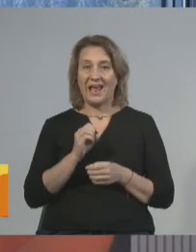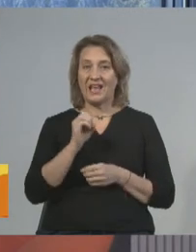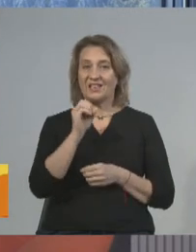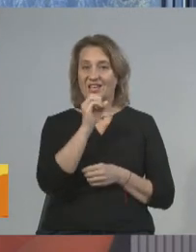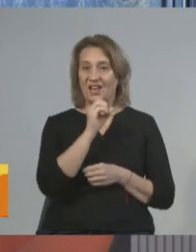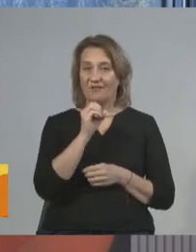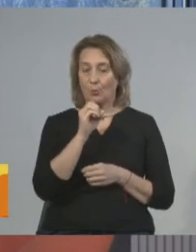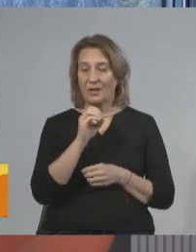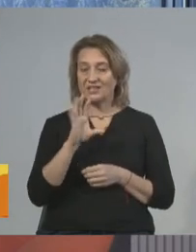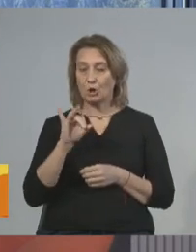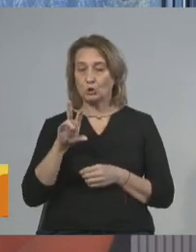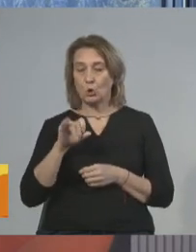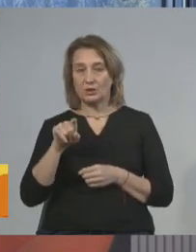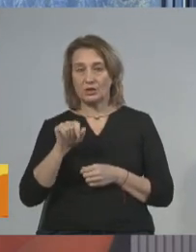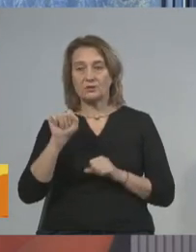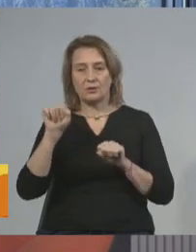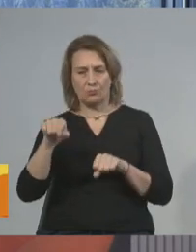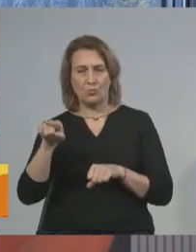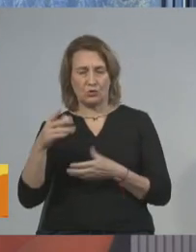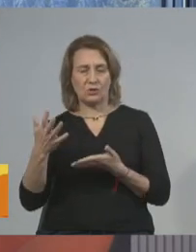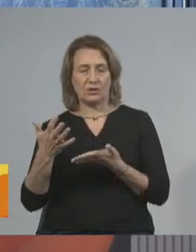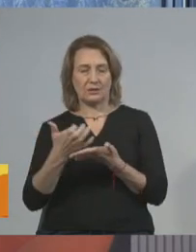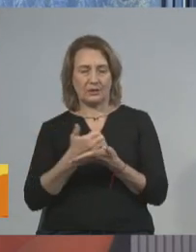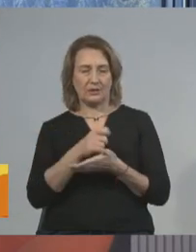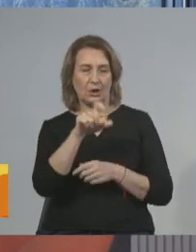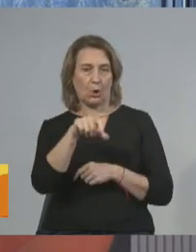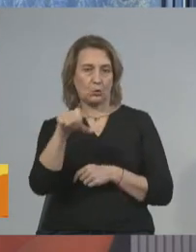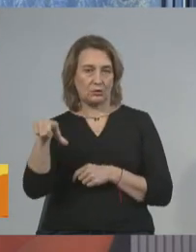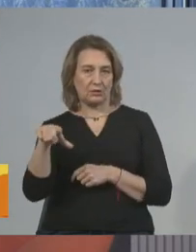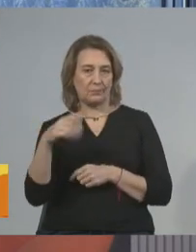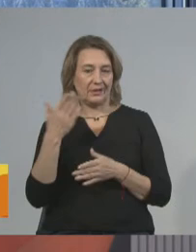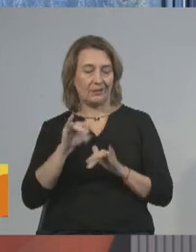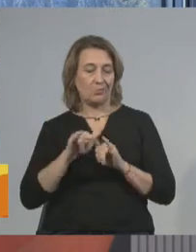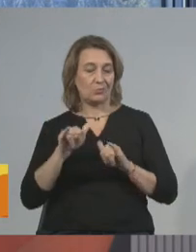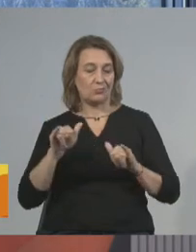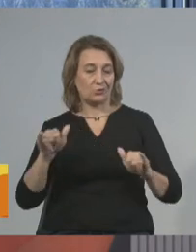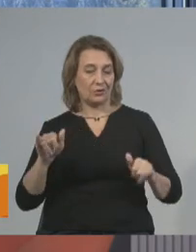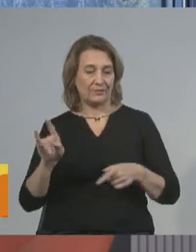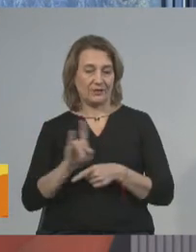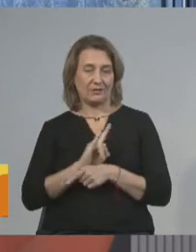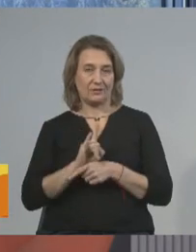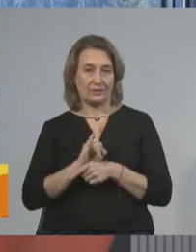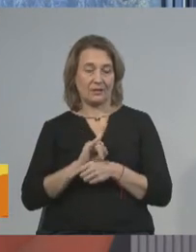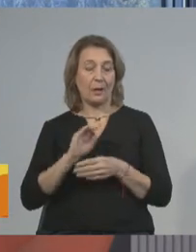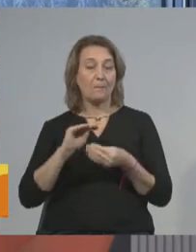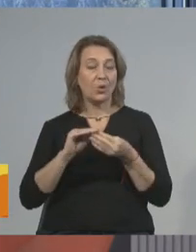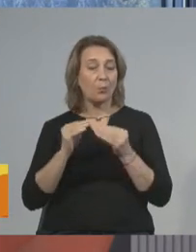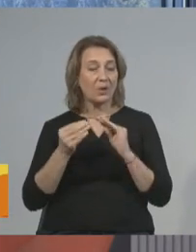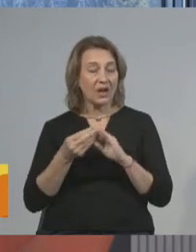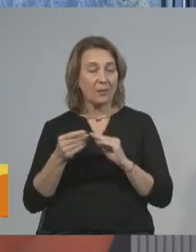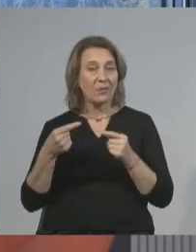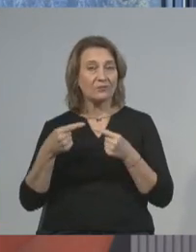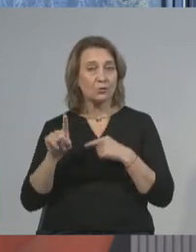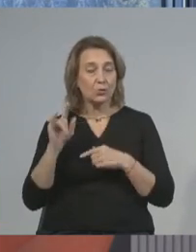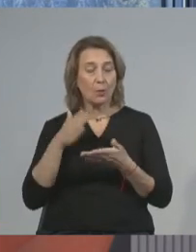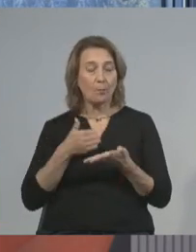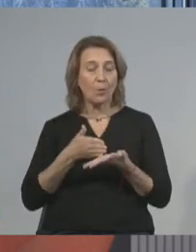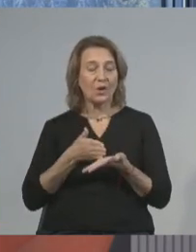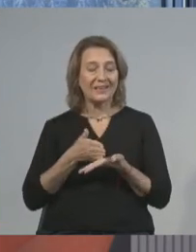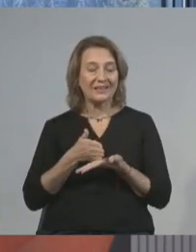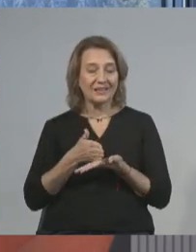i don't know about the part of european solidarity but maybe even there you could find persons who are spreading such narratives